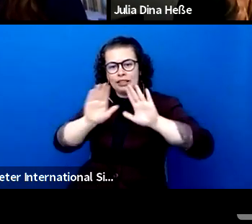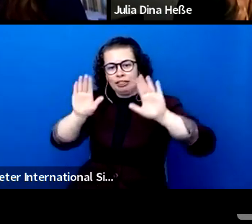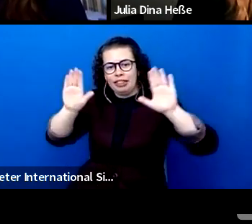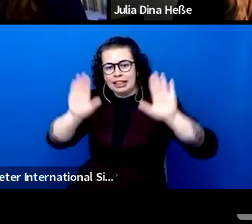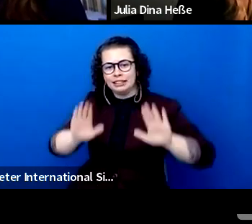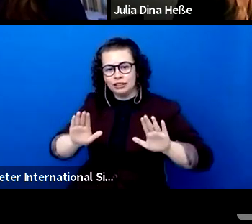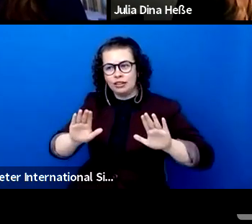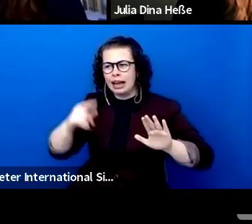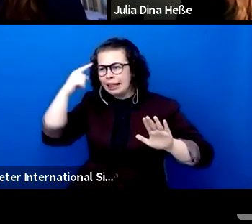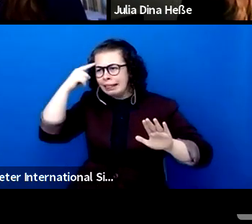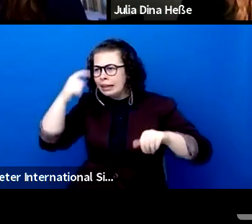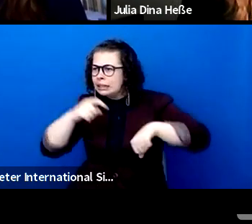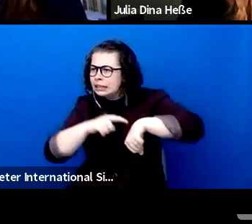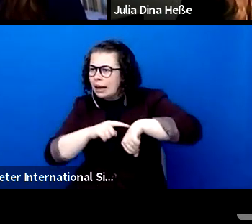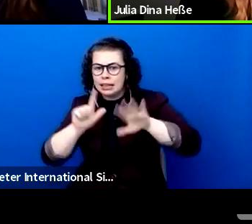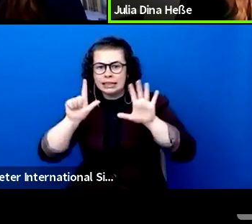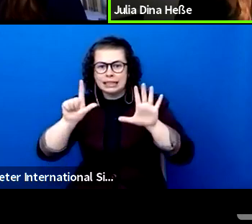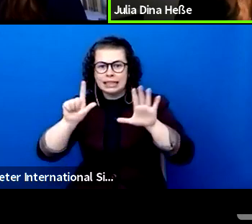know, 7 minutes to talk about